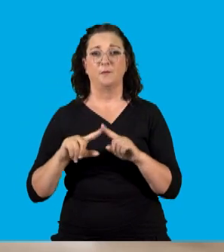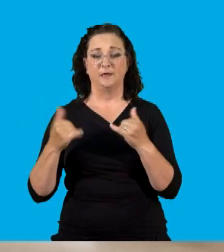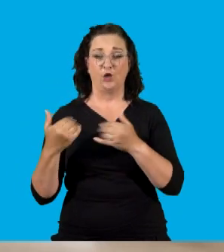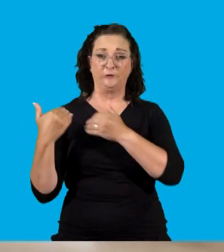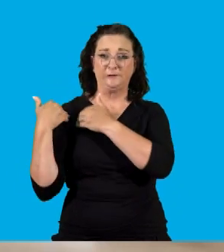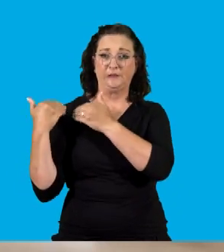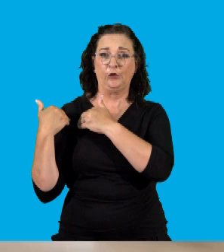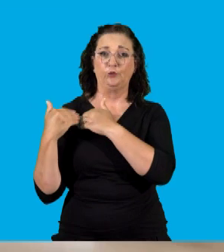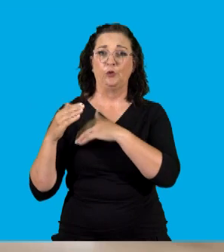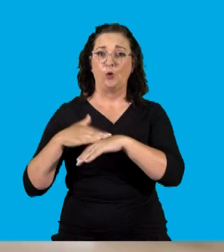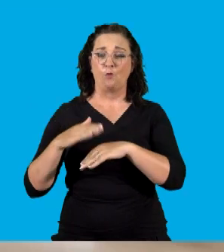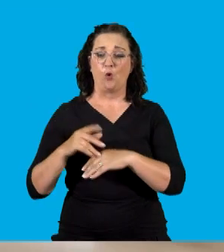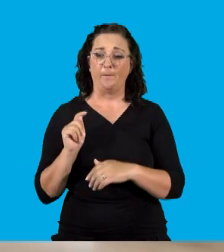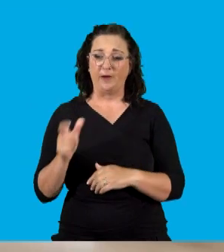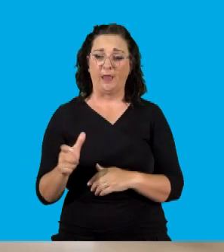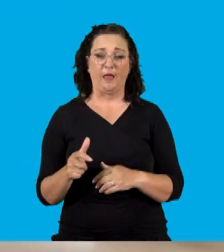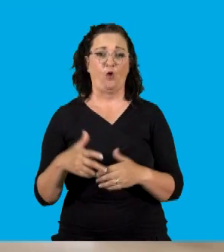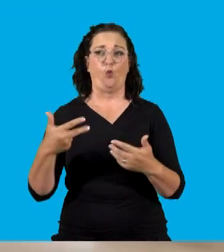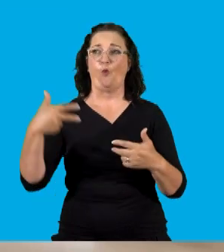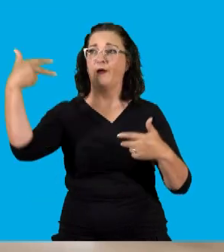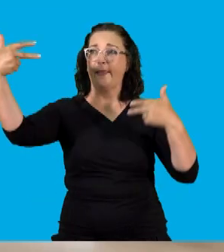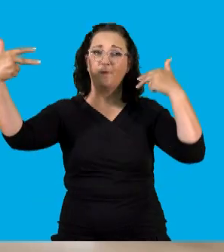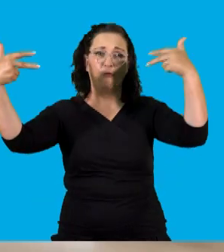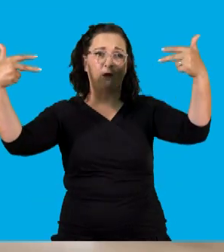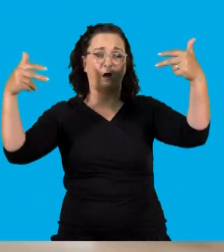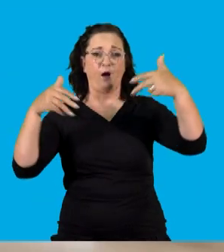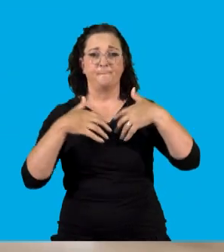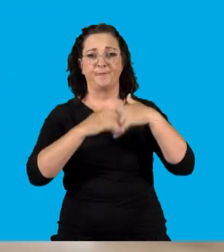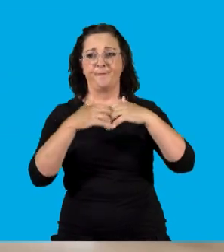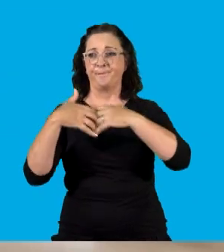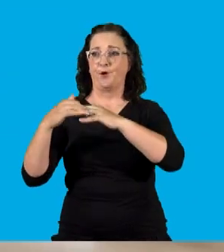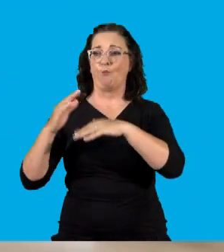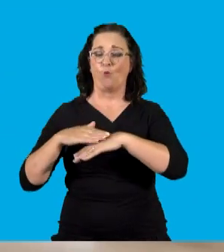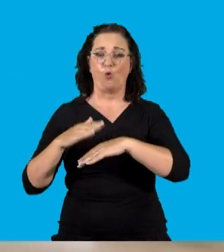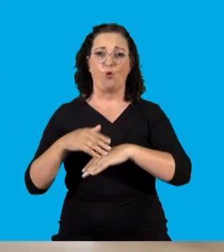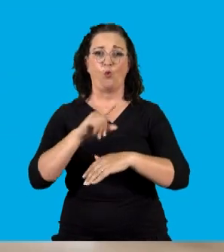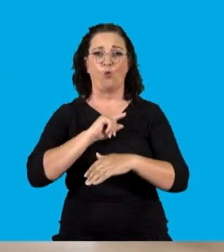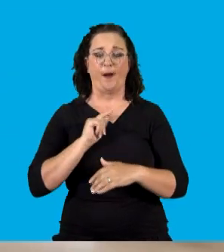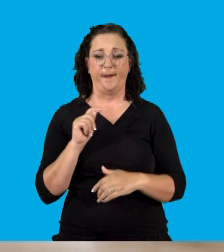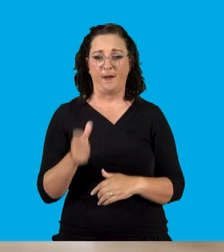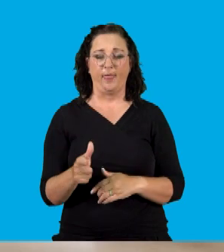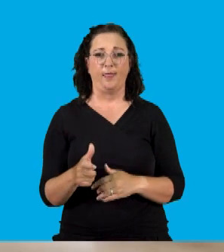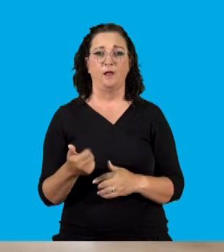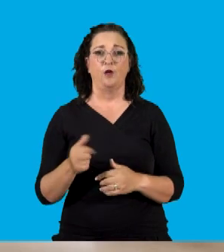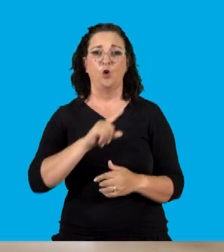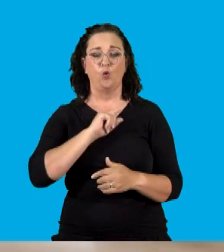business. Then the security cost, whereby the business will install CCTV footage, whereby they are able to maybe